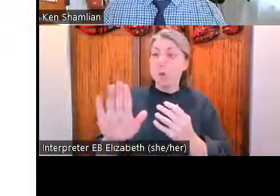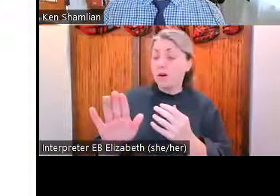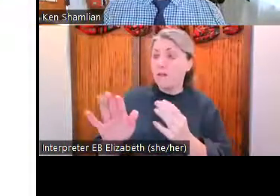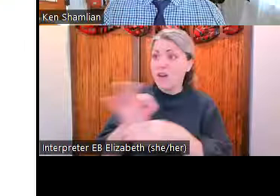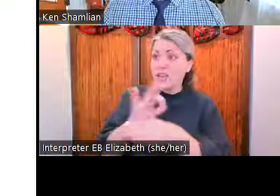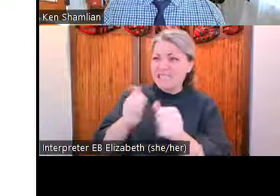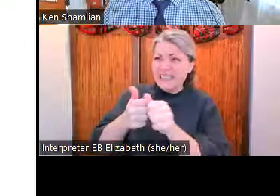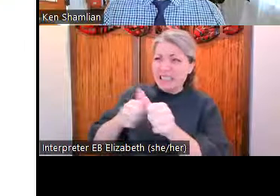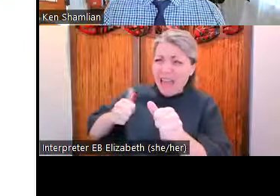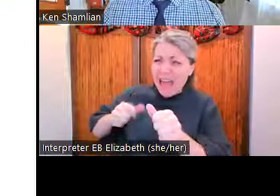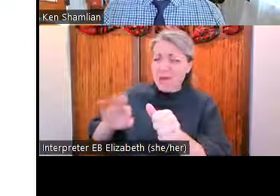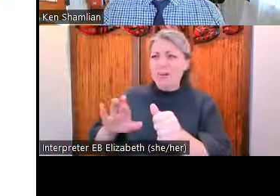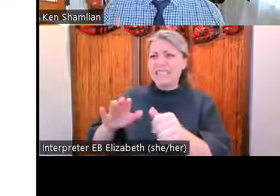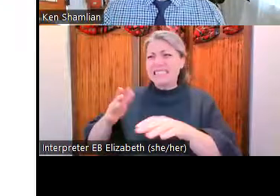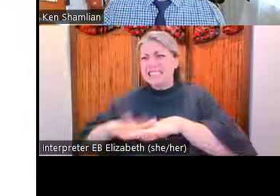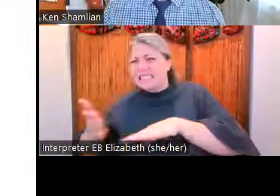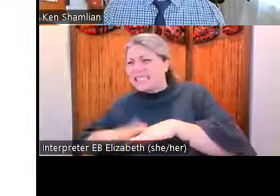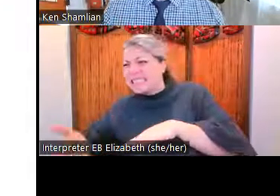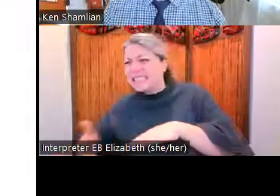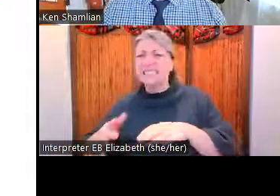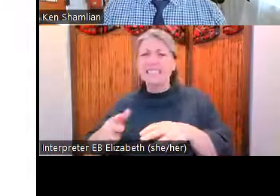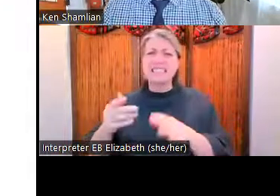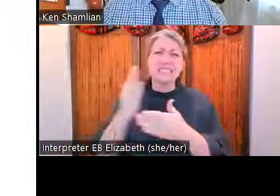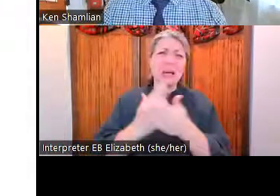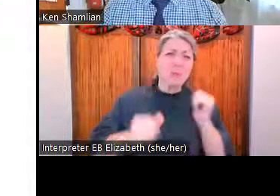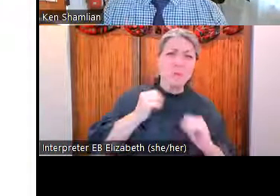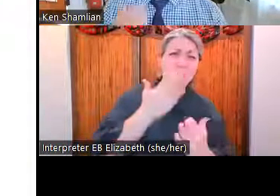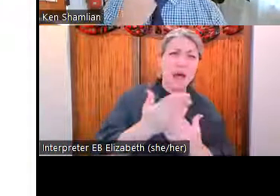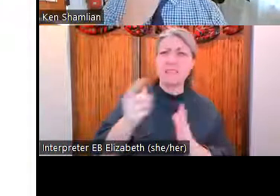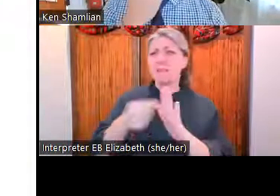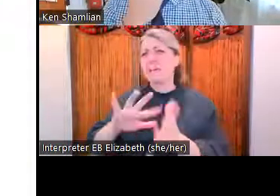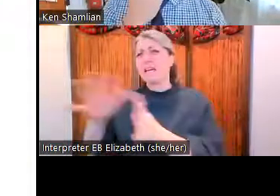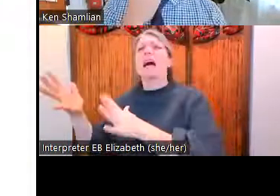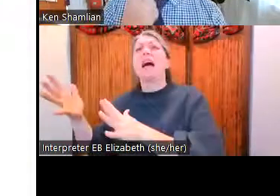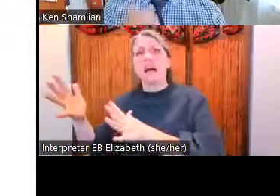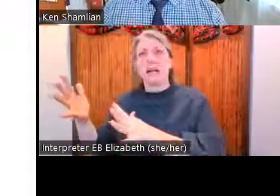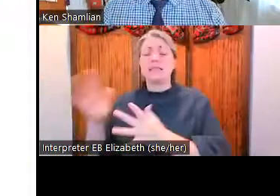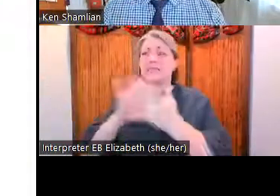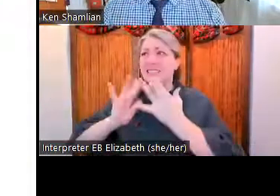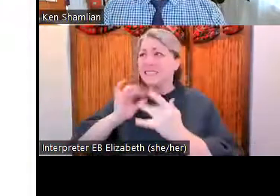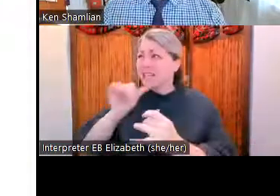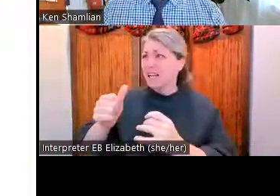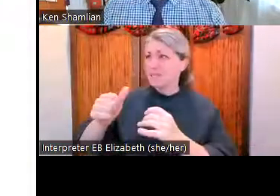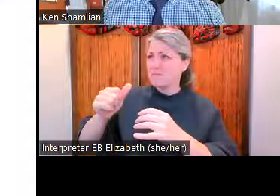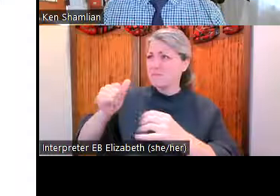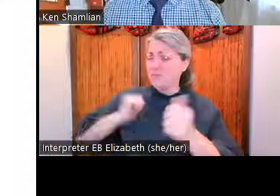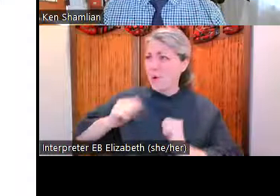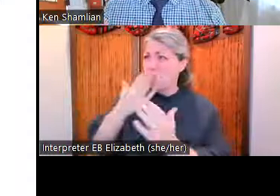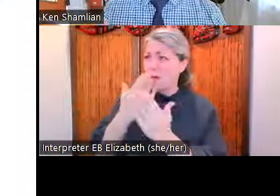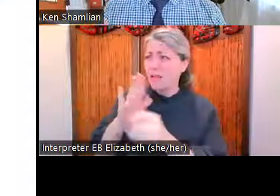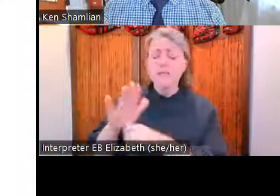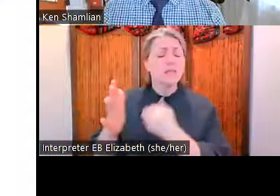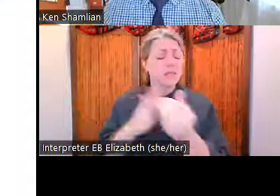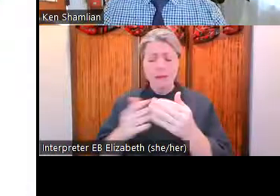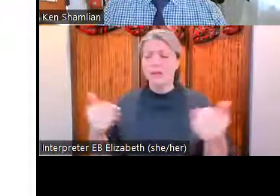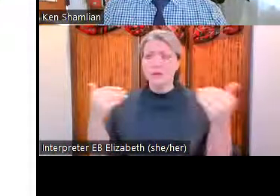of performance deficits. In addition to that, you could have executive function skill